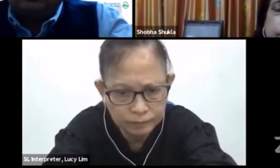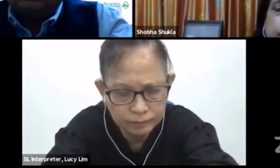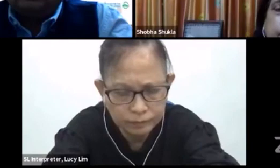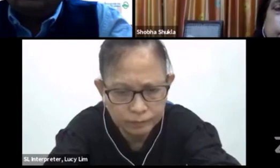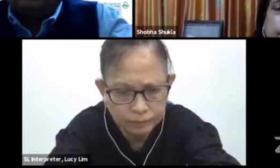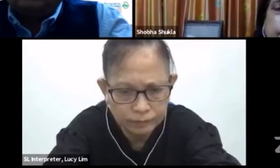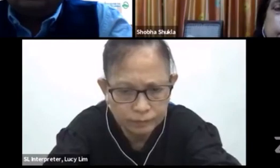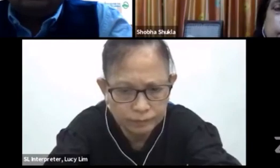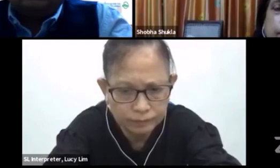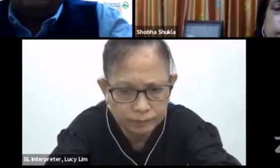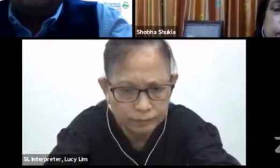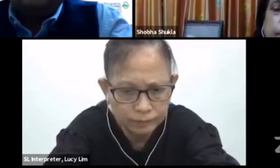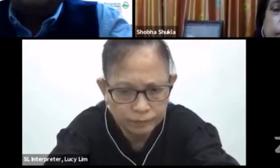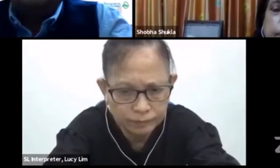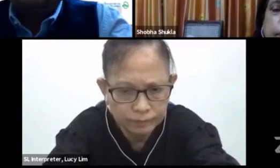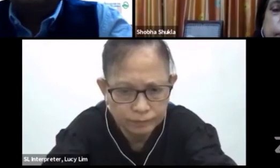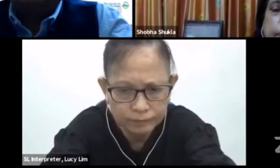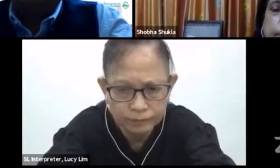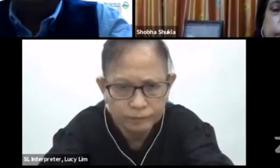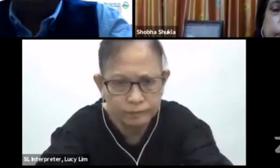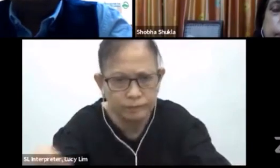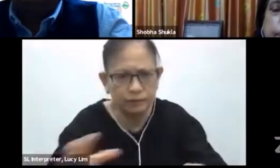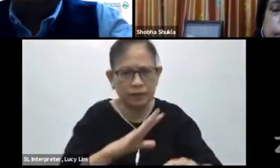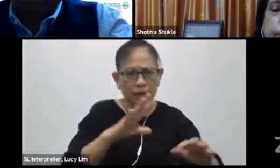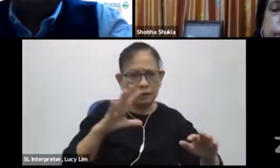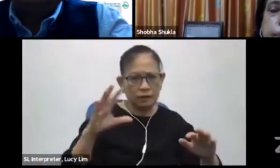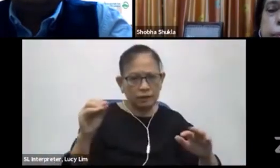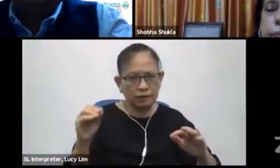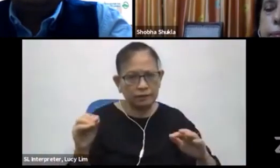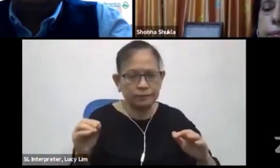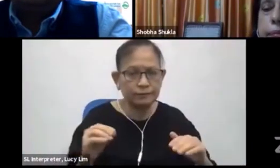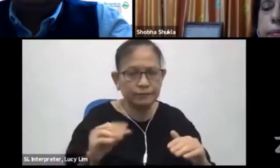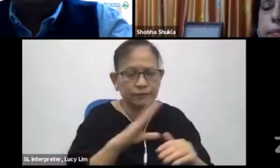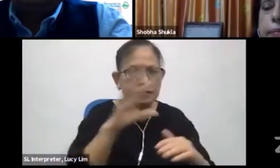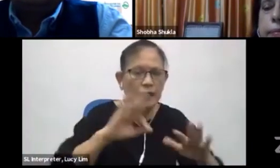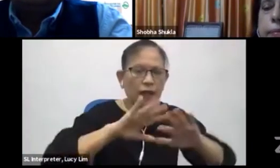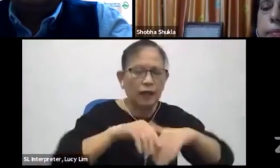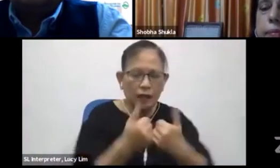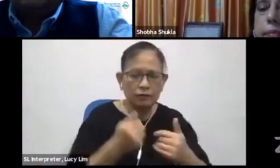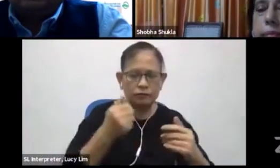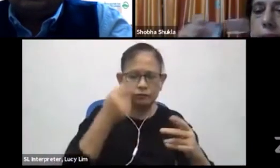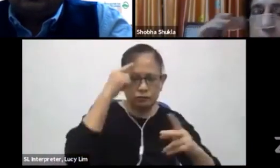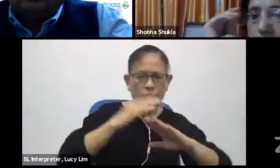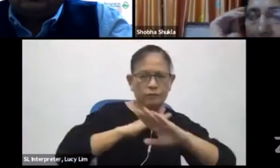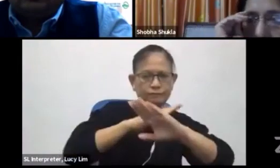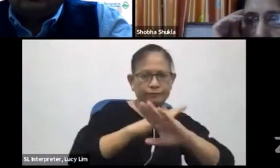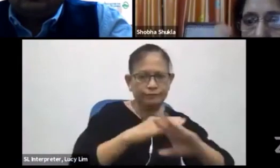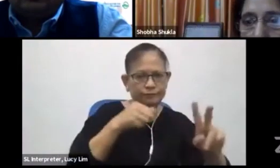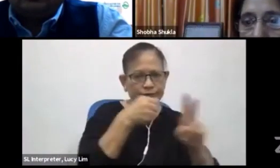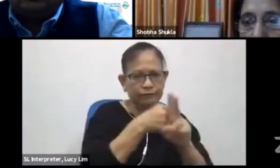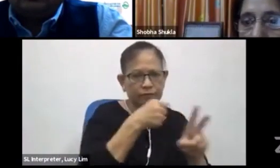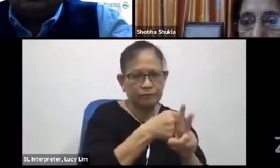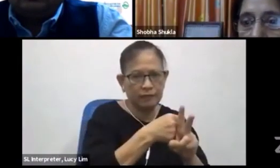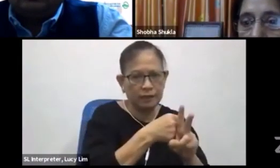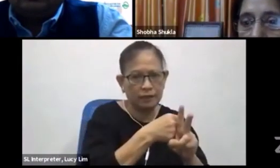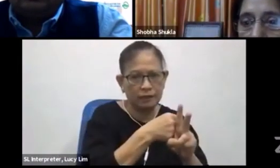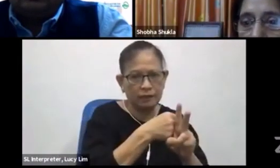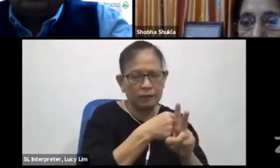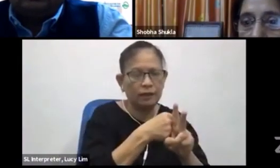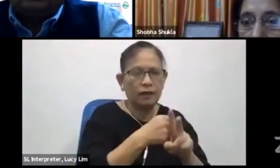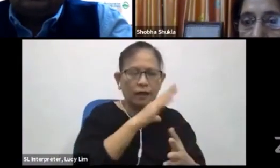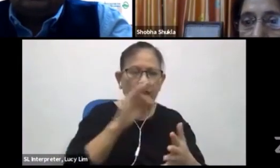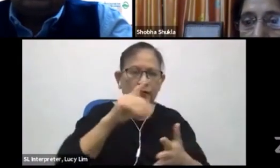to identify the violence on a pregnant woman. There are some indications and markers and some communication which can make